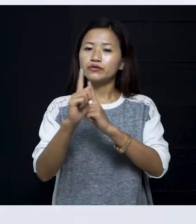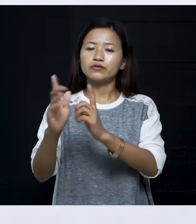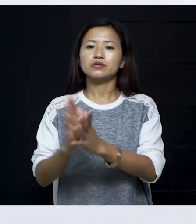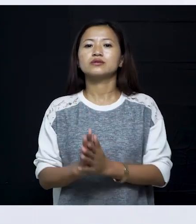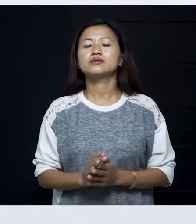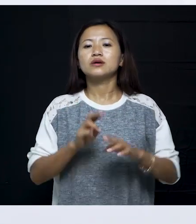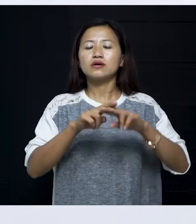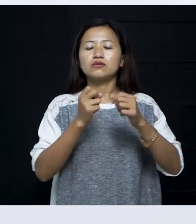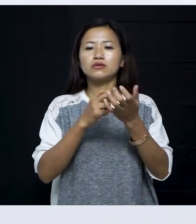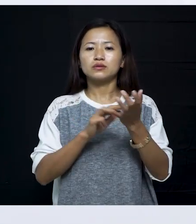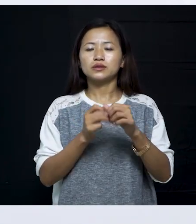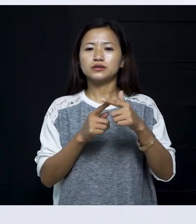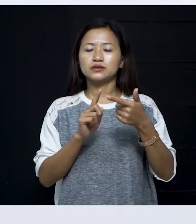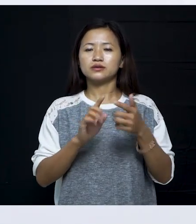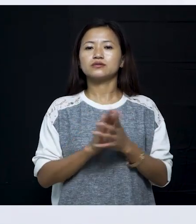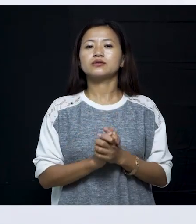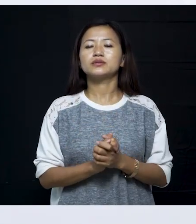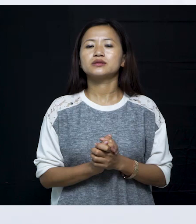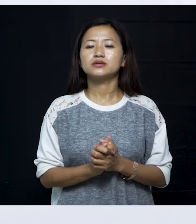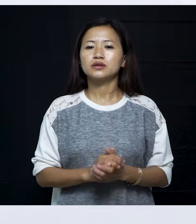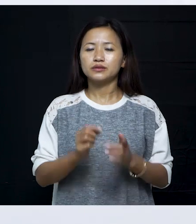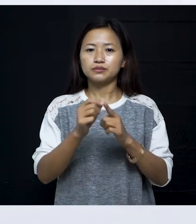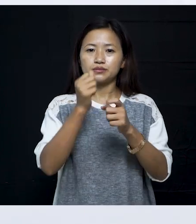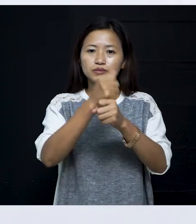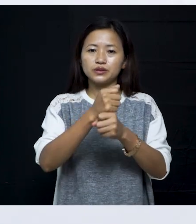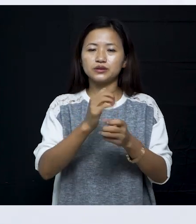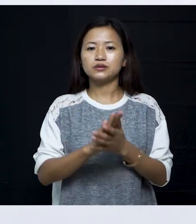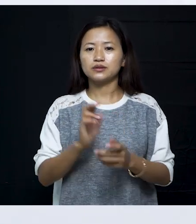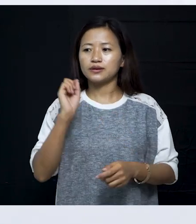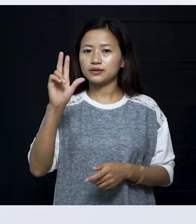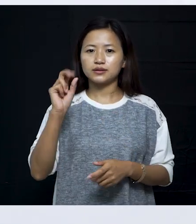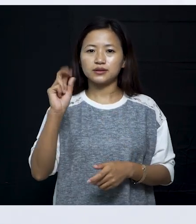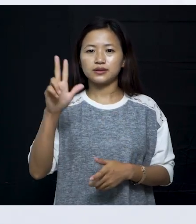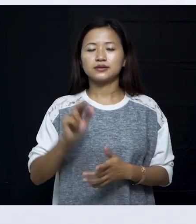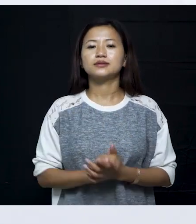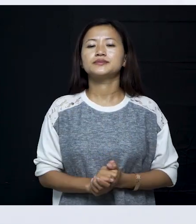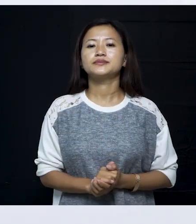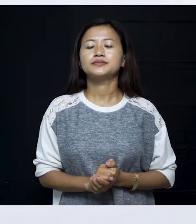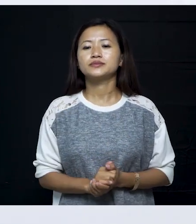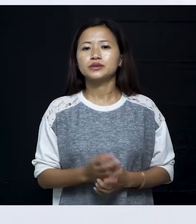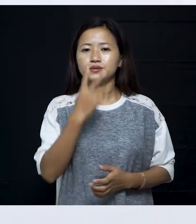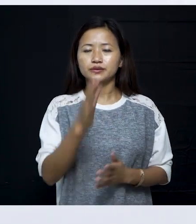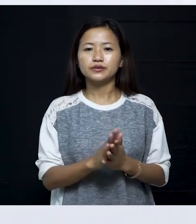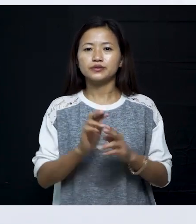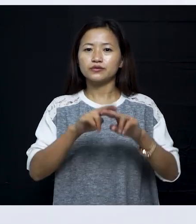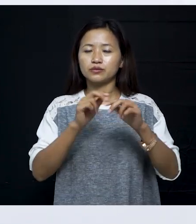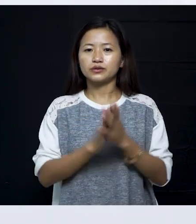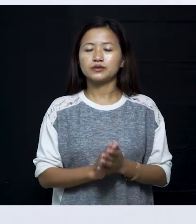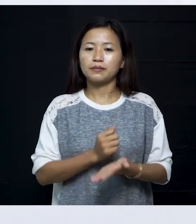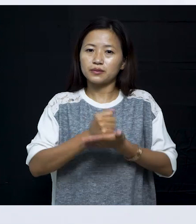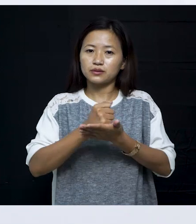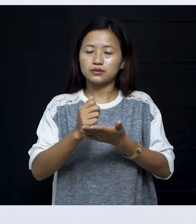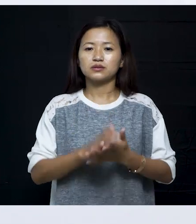the format that is given, you would find it on page 88. So if you can look at that format and